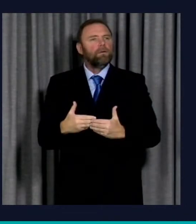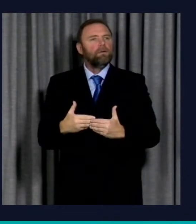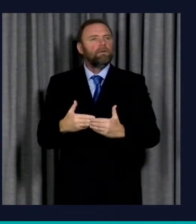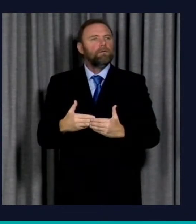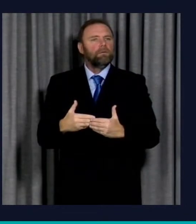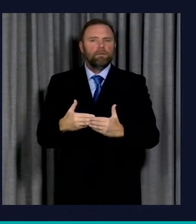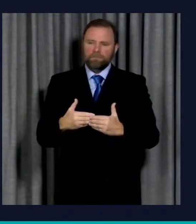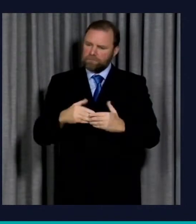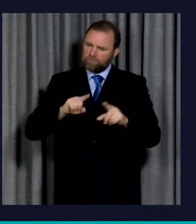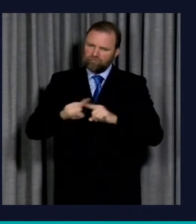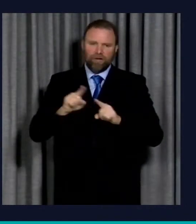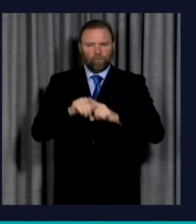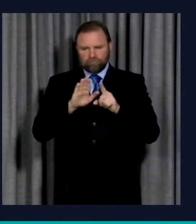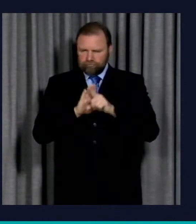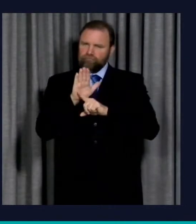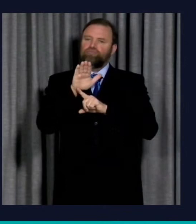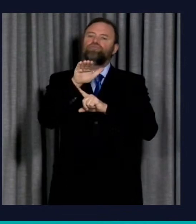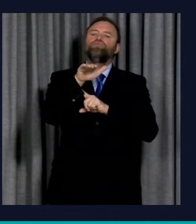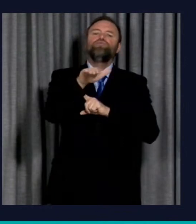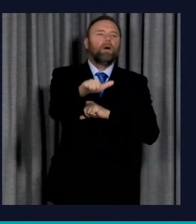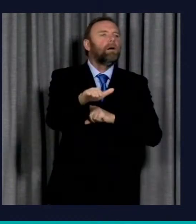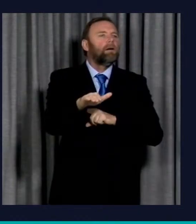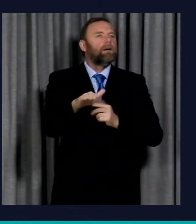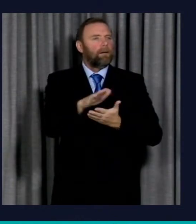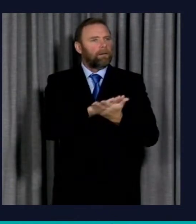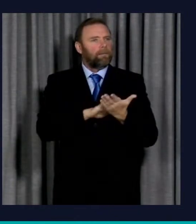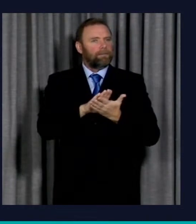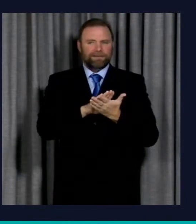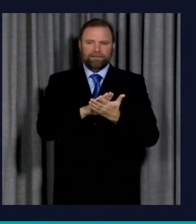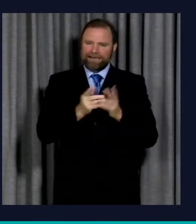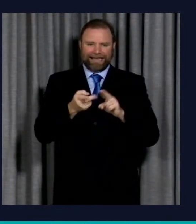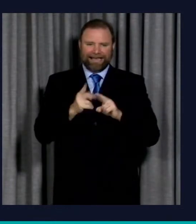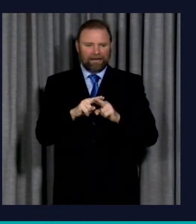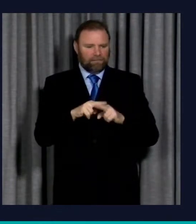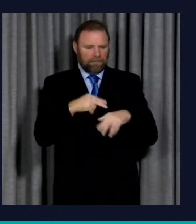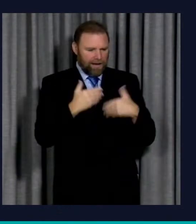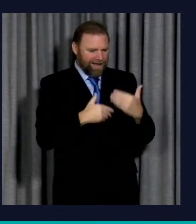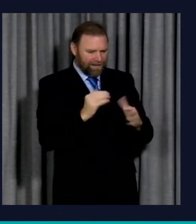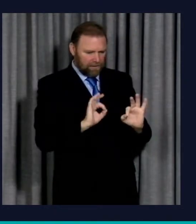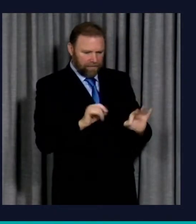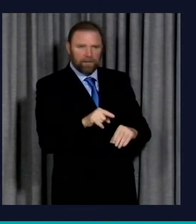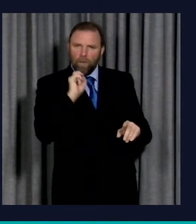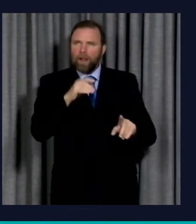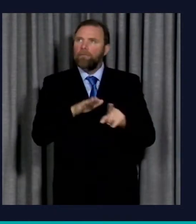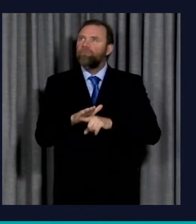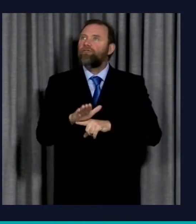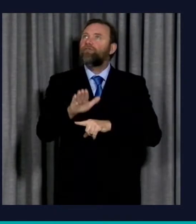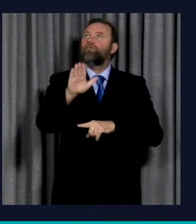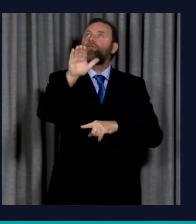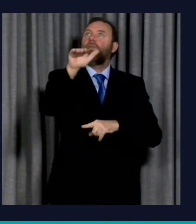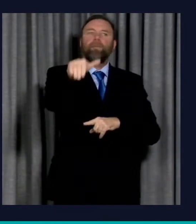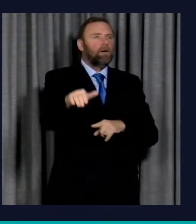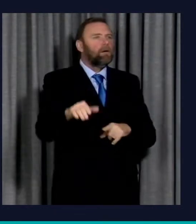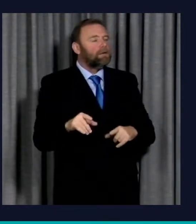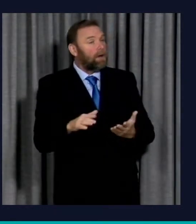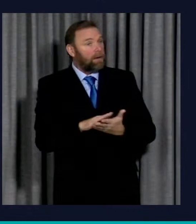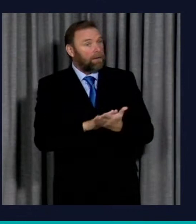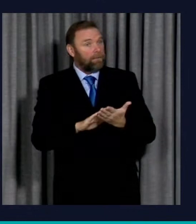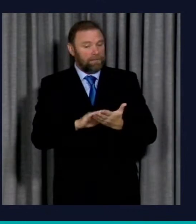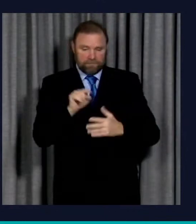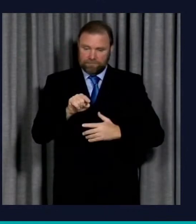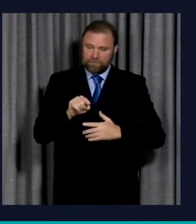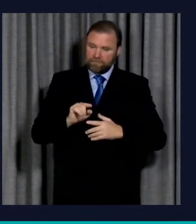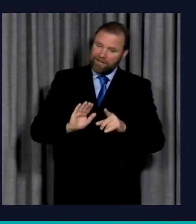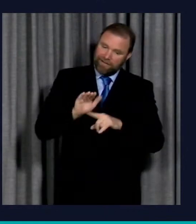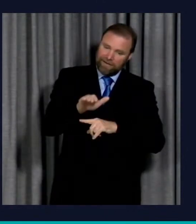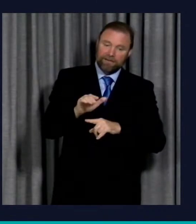to flatten the curve of infections that would be there if we didn't take action, in order to save lives, to protect the NHS and to